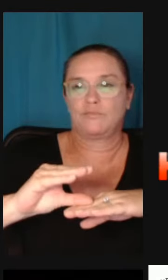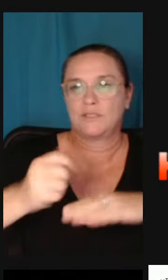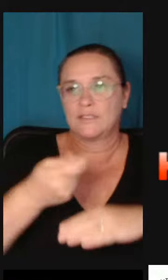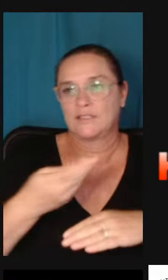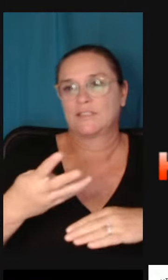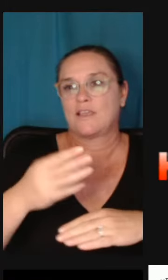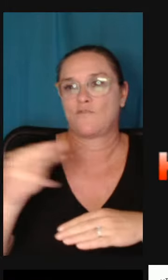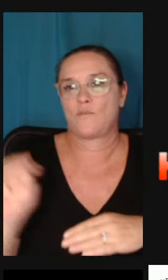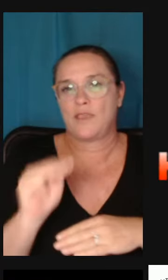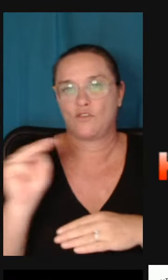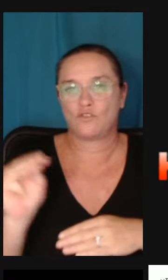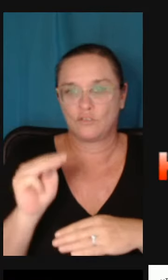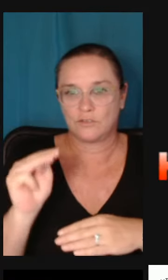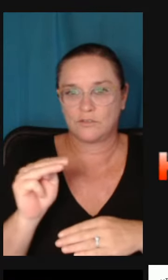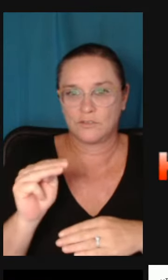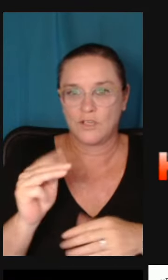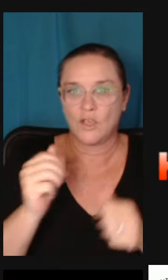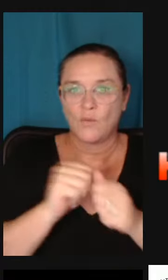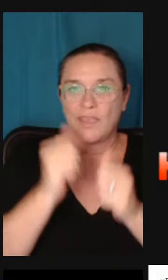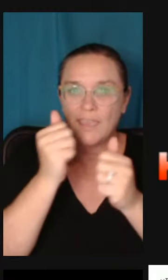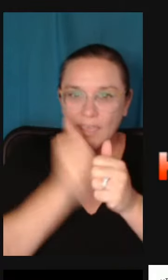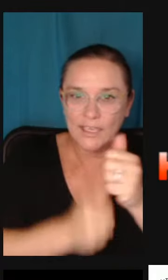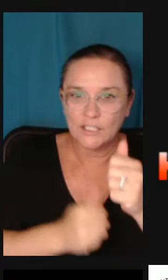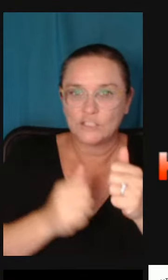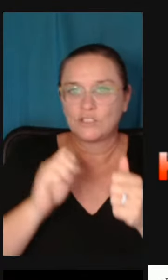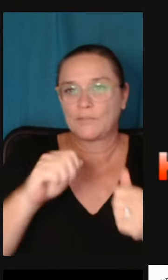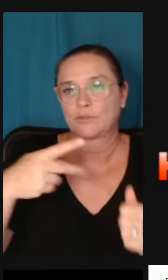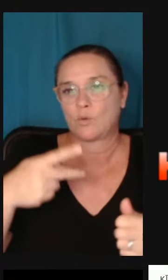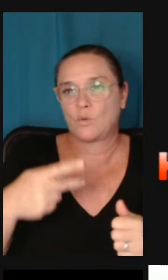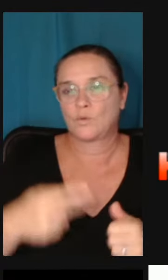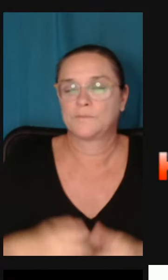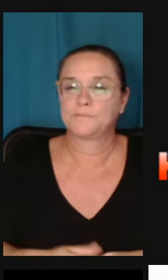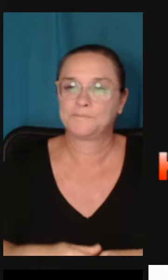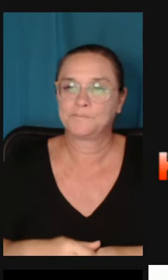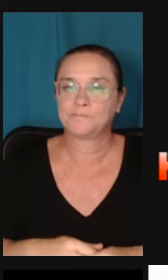time with each episode here over the last month.